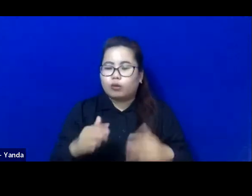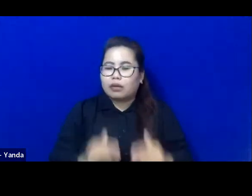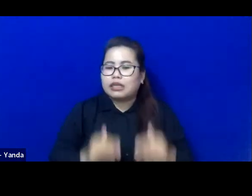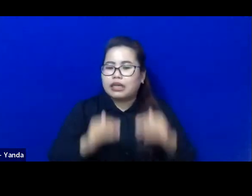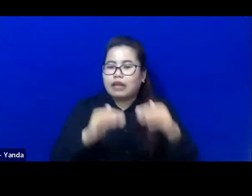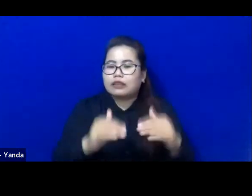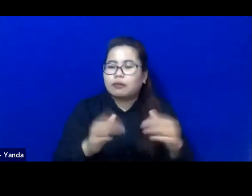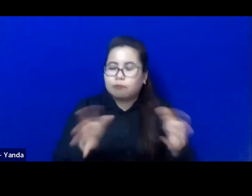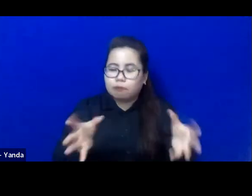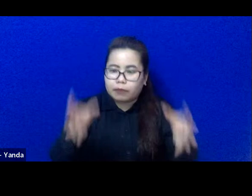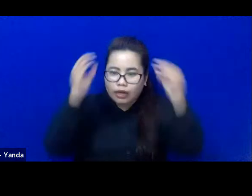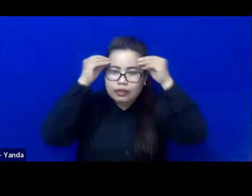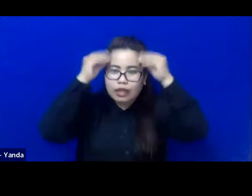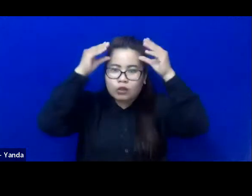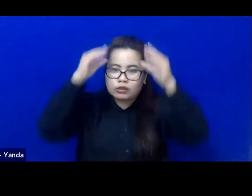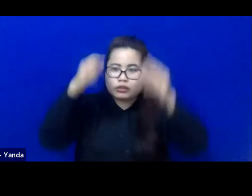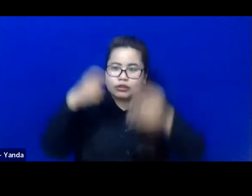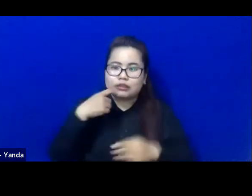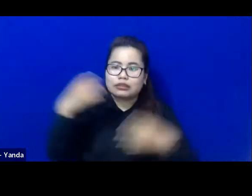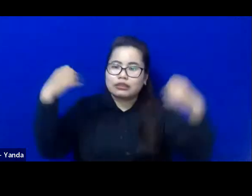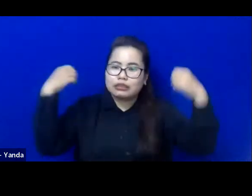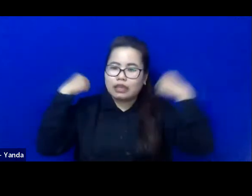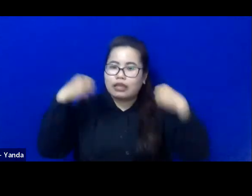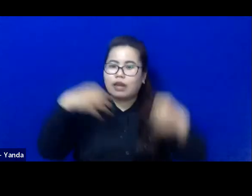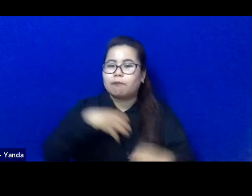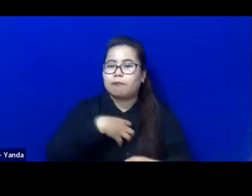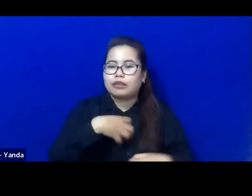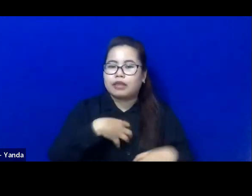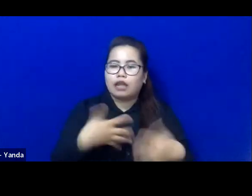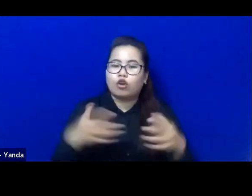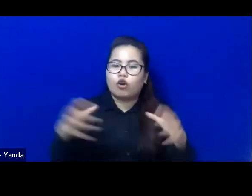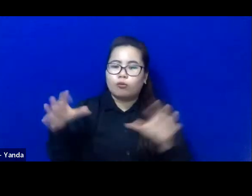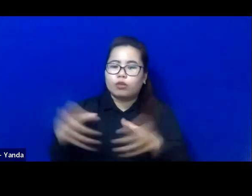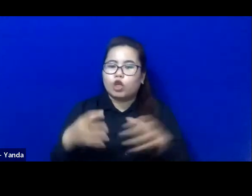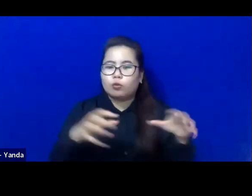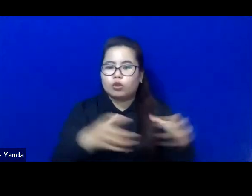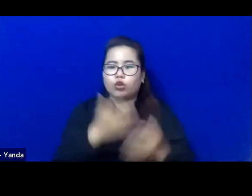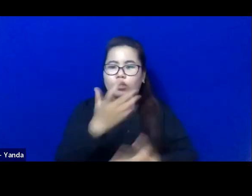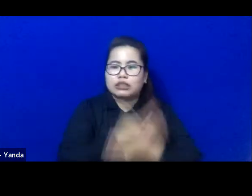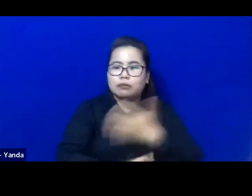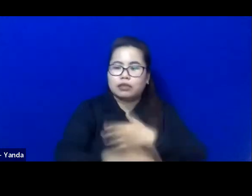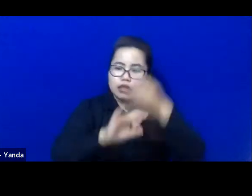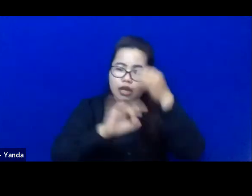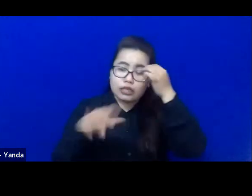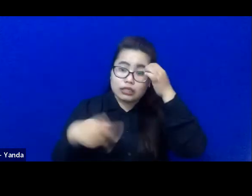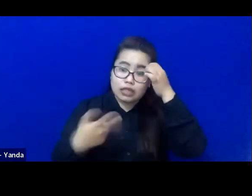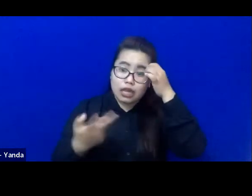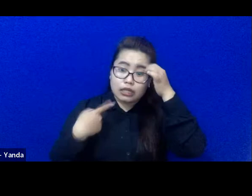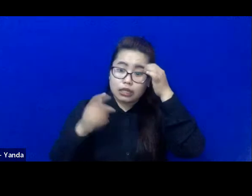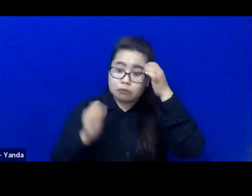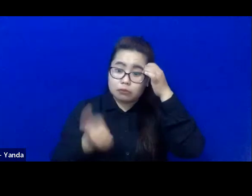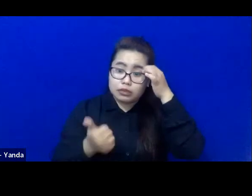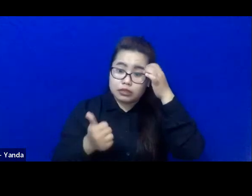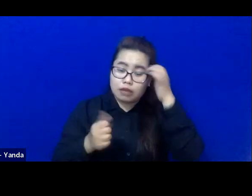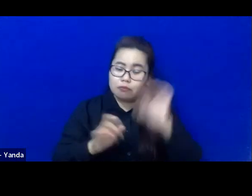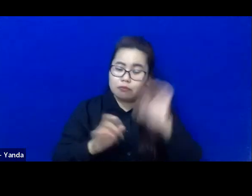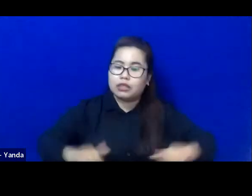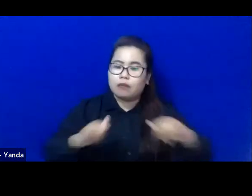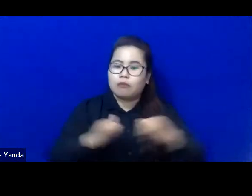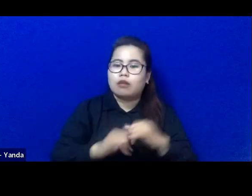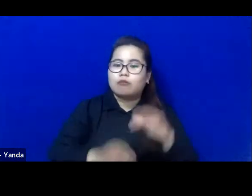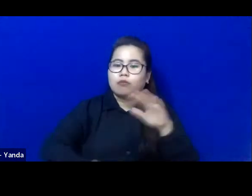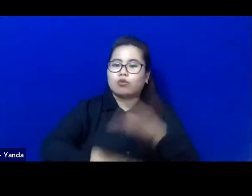and also other forms of disabilities, so we can be part of the fulfillment of the rights of people with